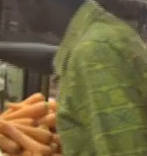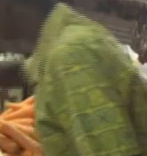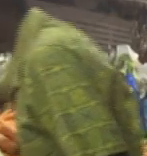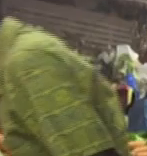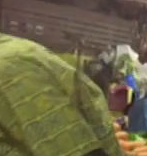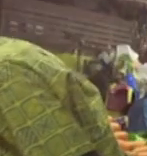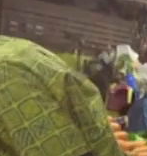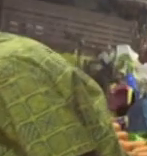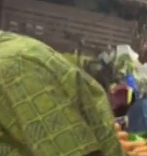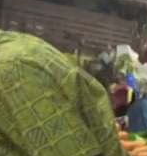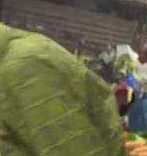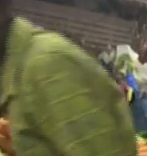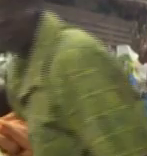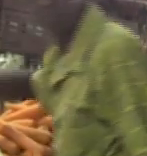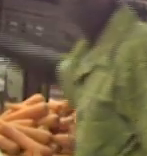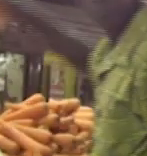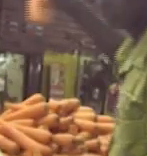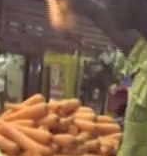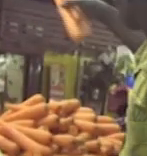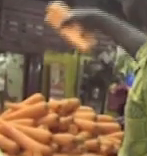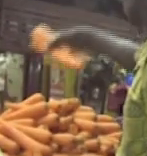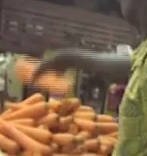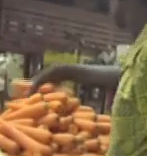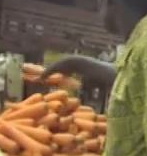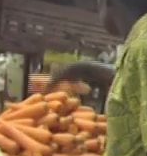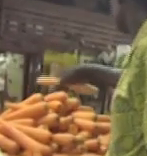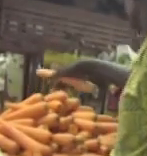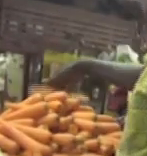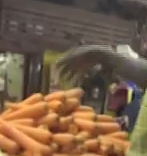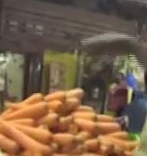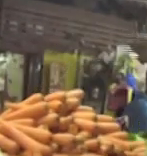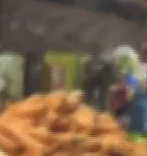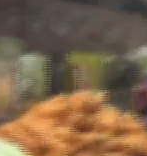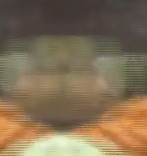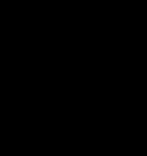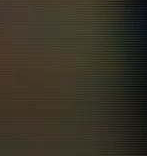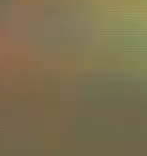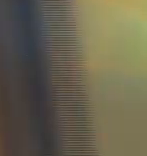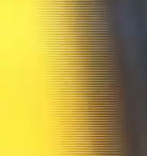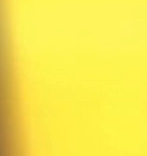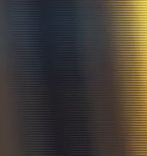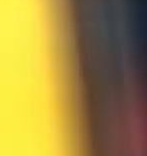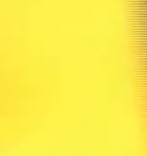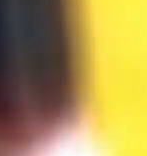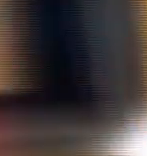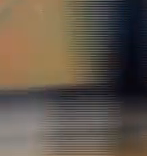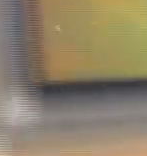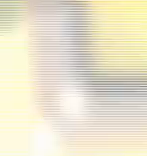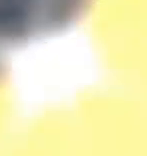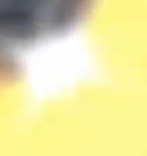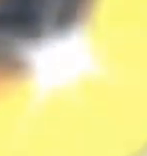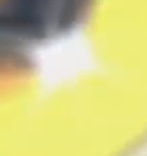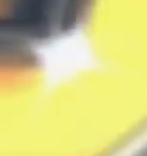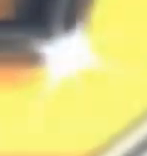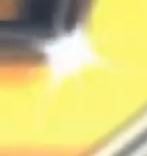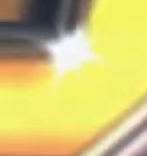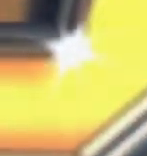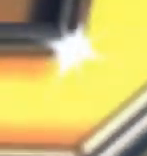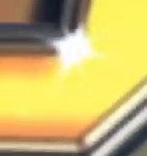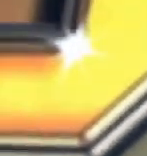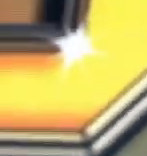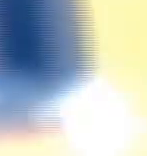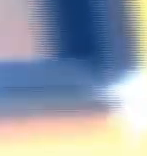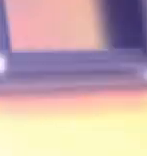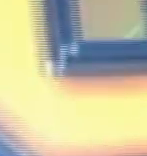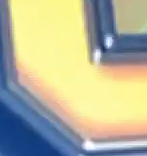Hakata Losanam. I'm from Butua and I love listening to Gold FM. Gold FM, only